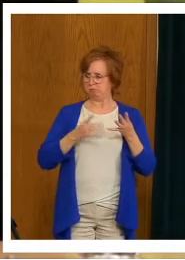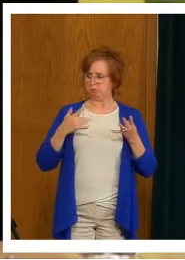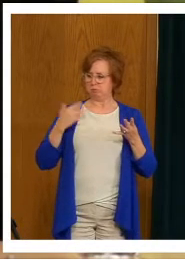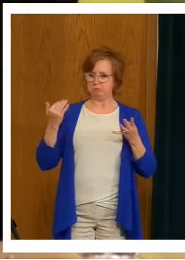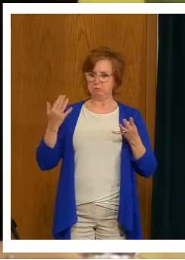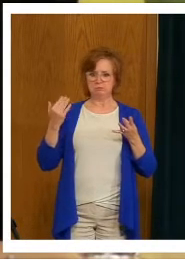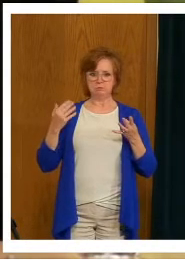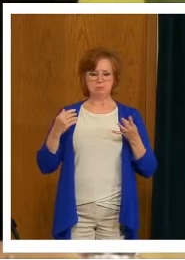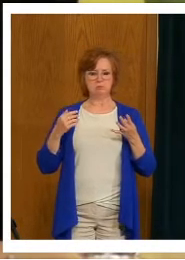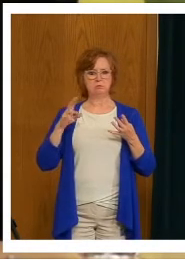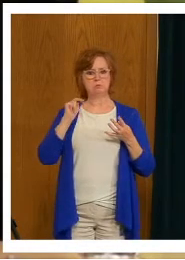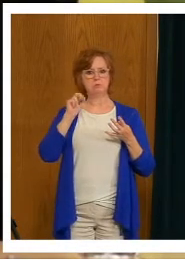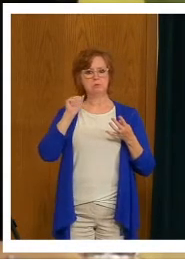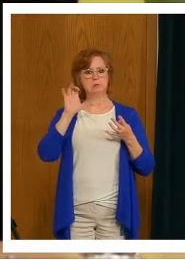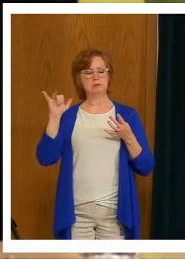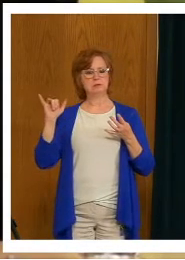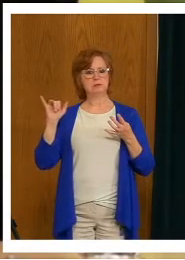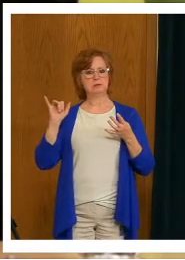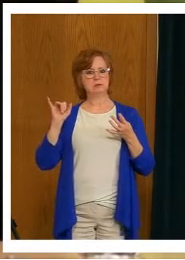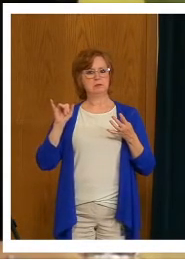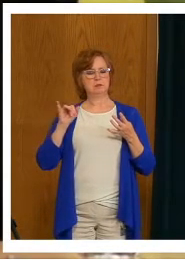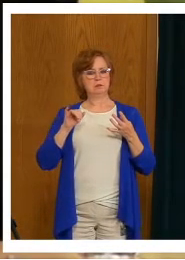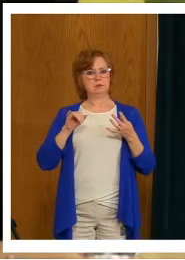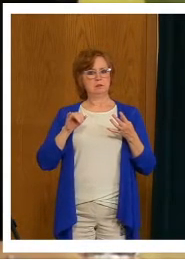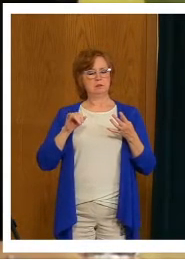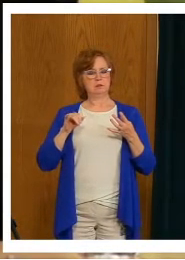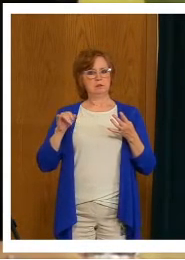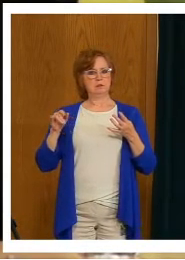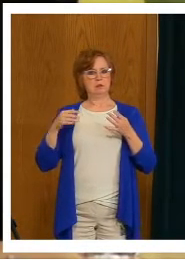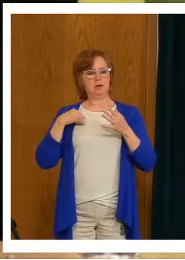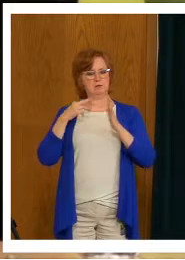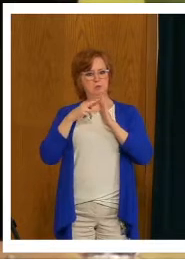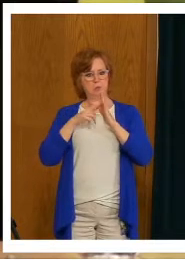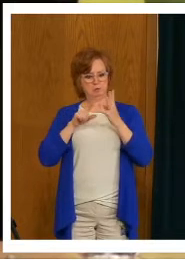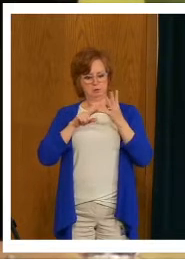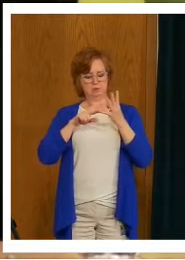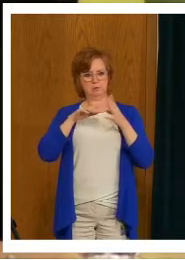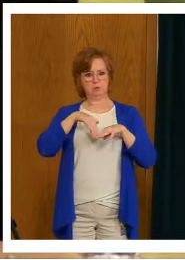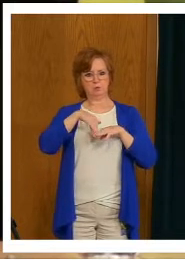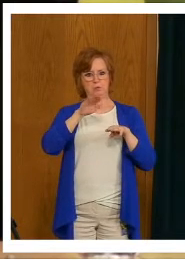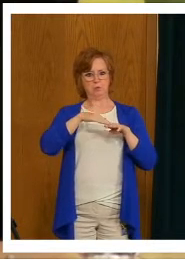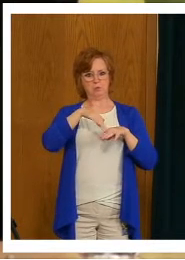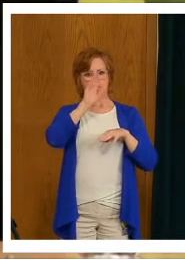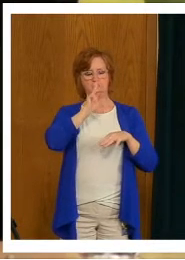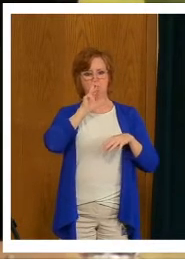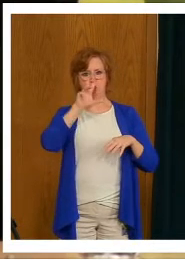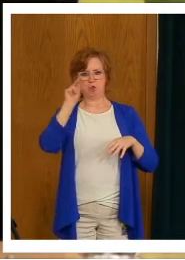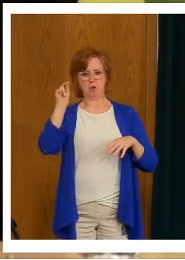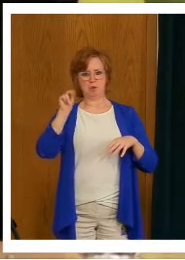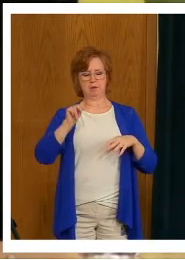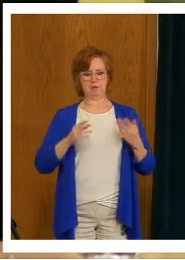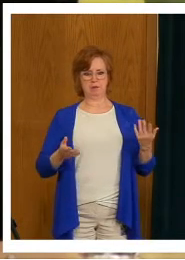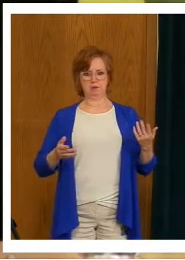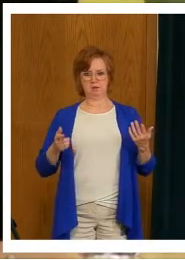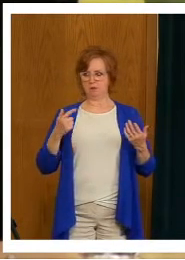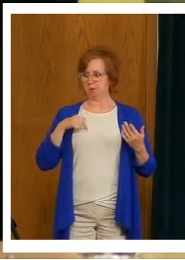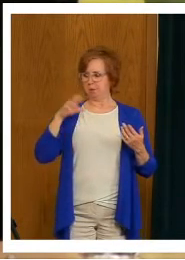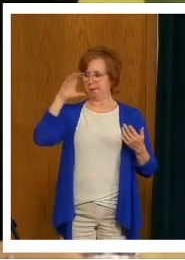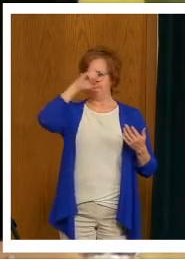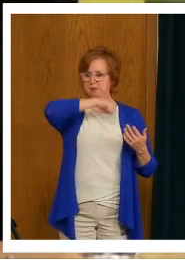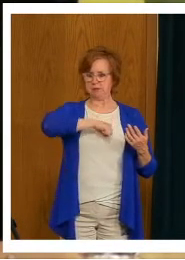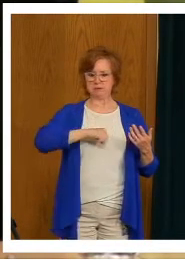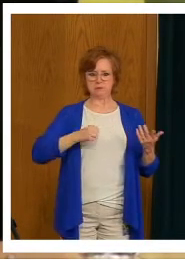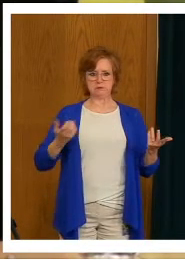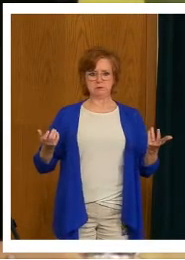advised to be provided to people 30 years and older, and we've gone by that benchmark here in Saskatchewan by the very